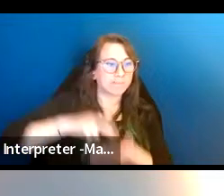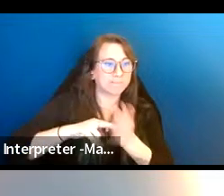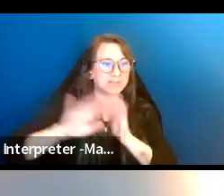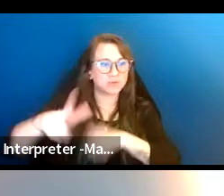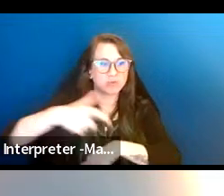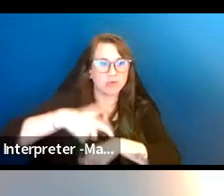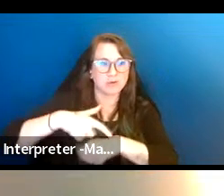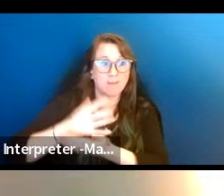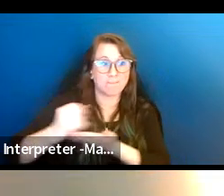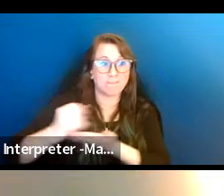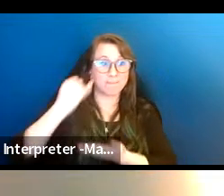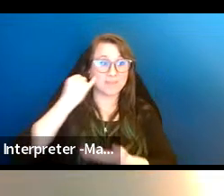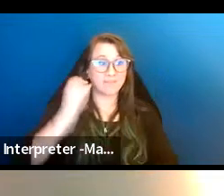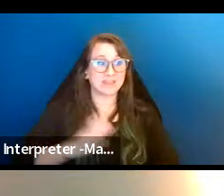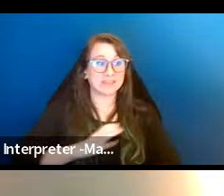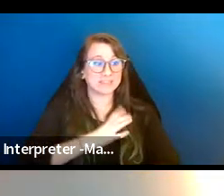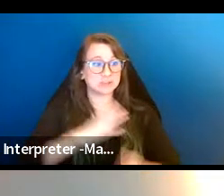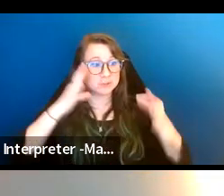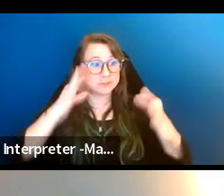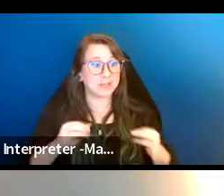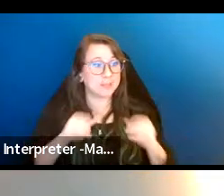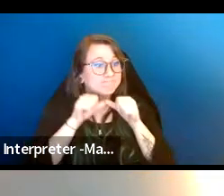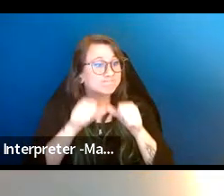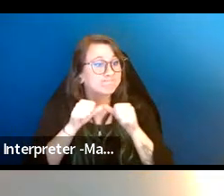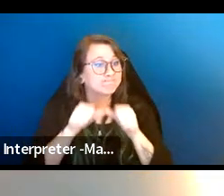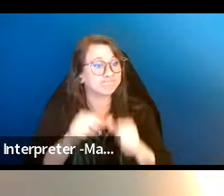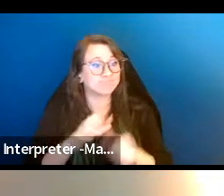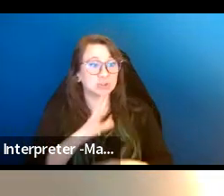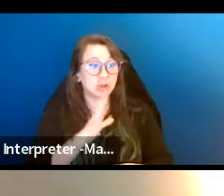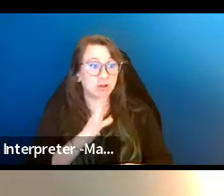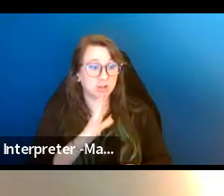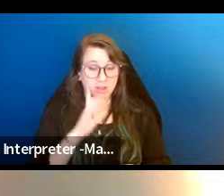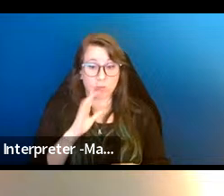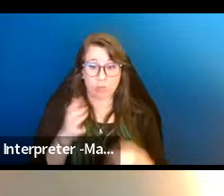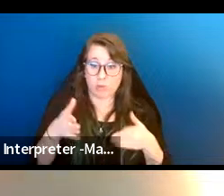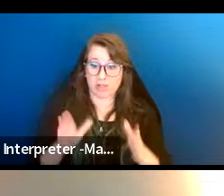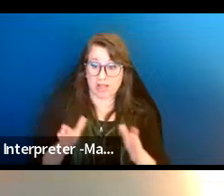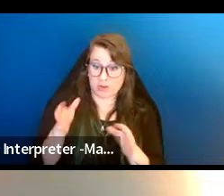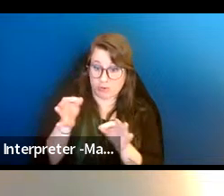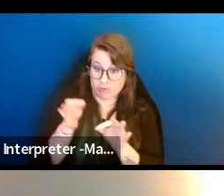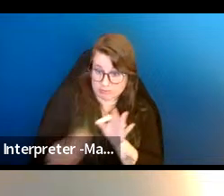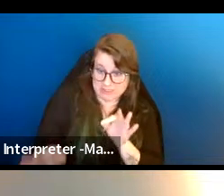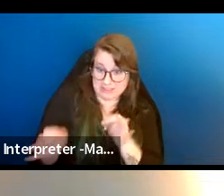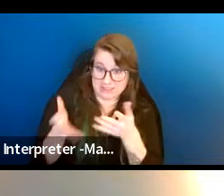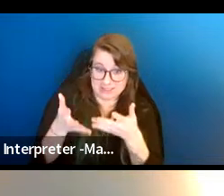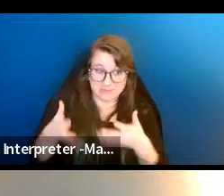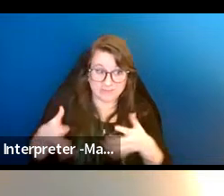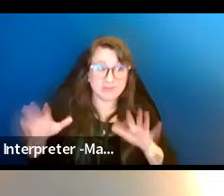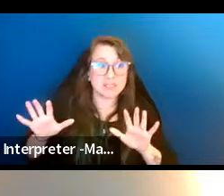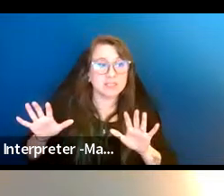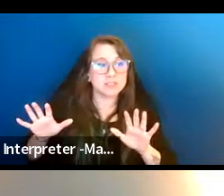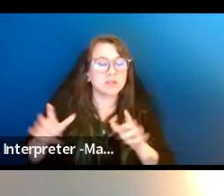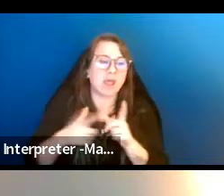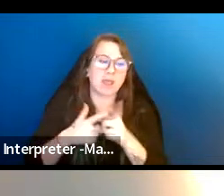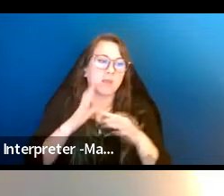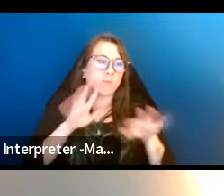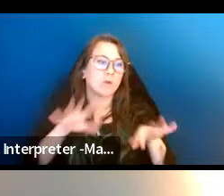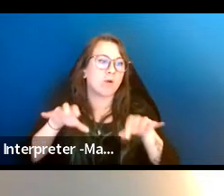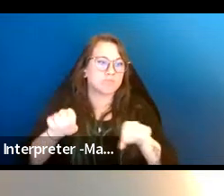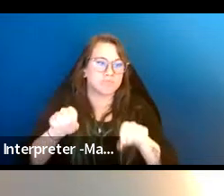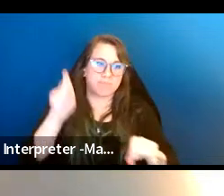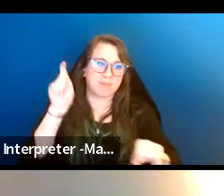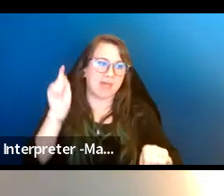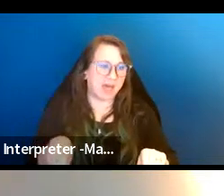commissioner decides to continue to talk, we will let you finish that statement or that sentence. But we will have